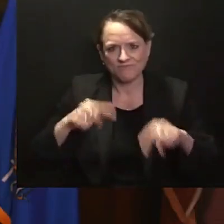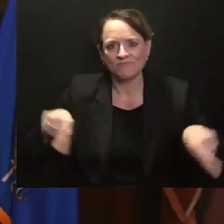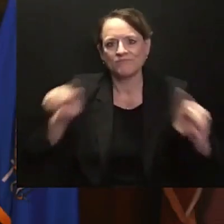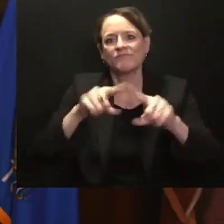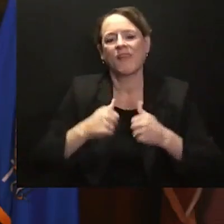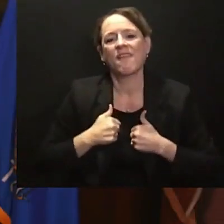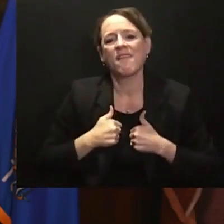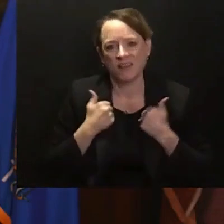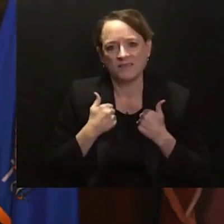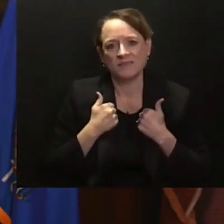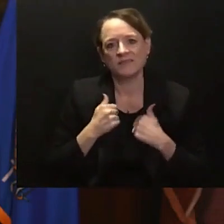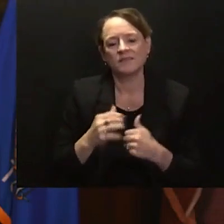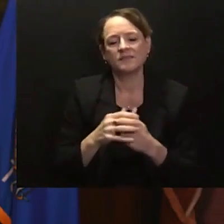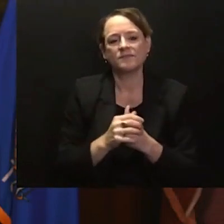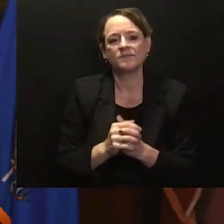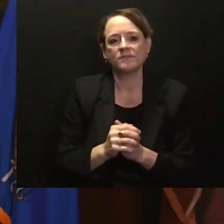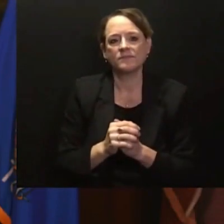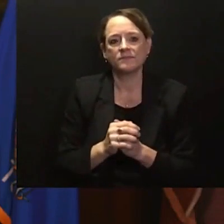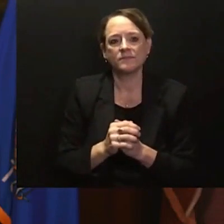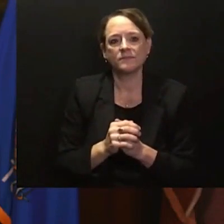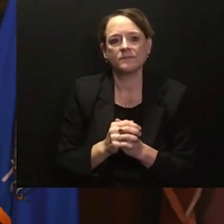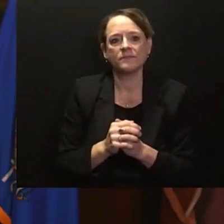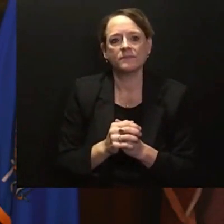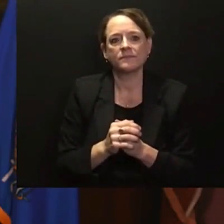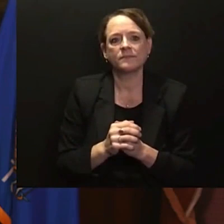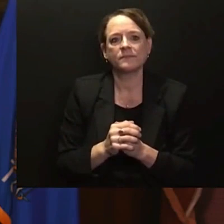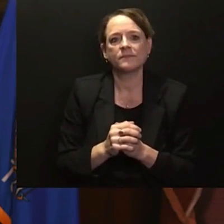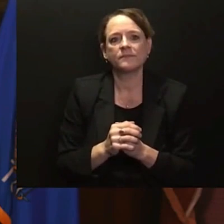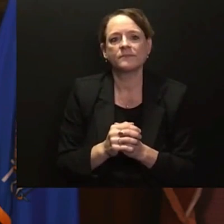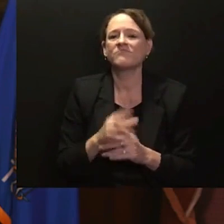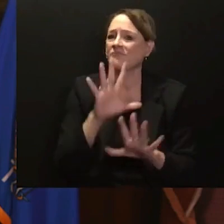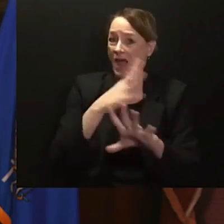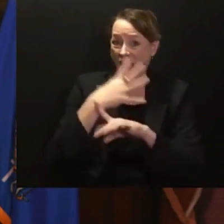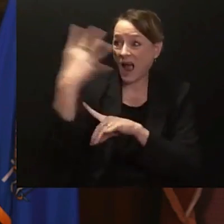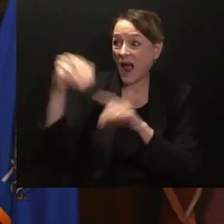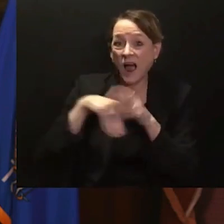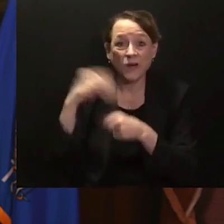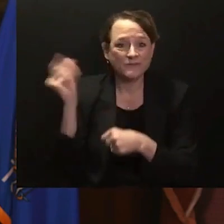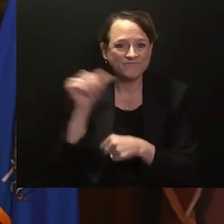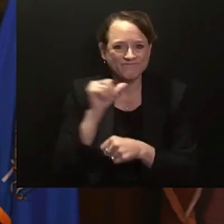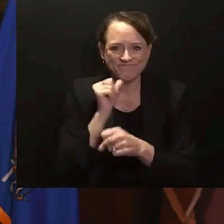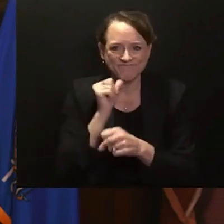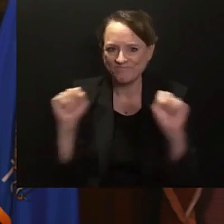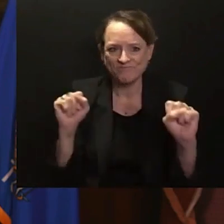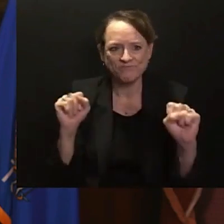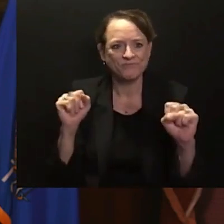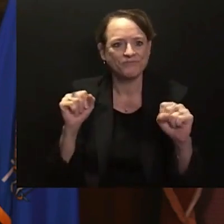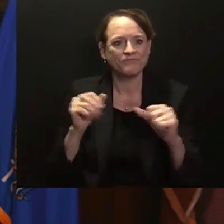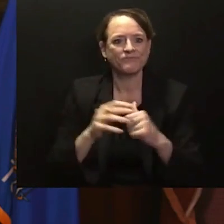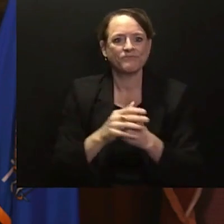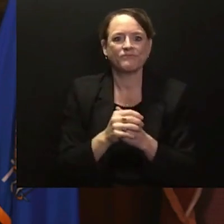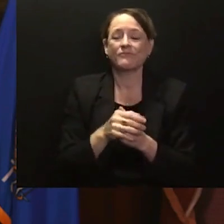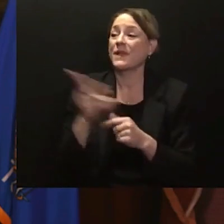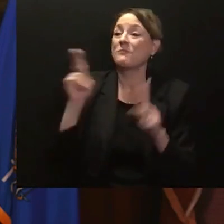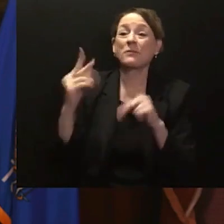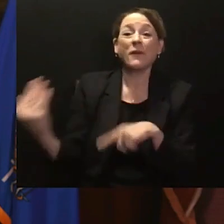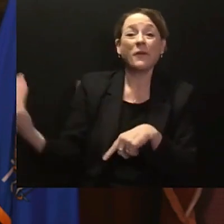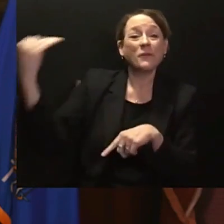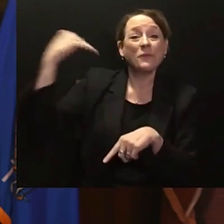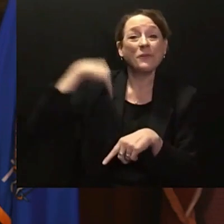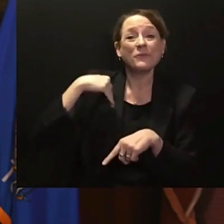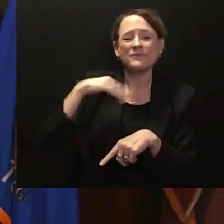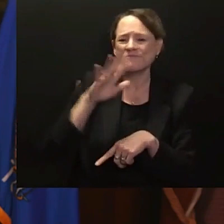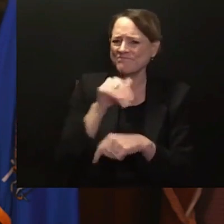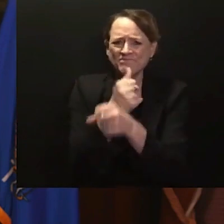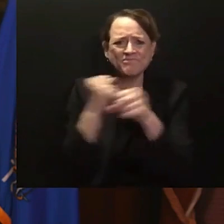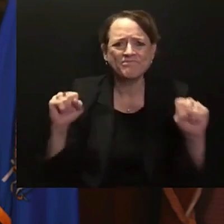It's not safe to go out. It's not safe to have others over. It's just not safe. And it might not be safe